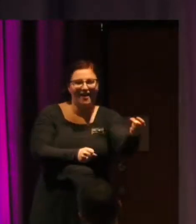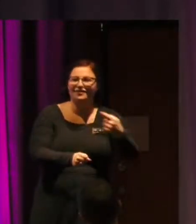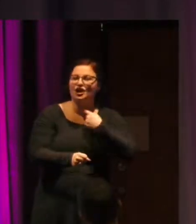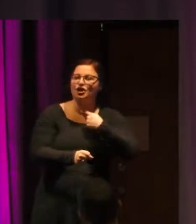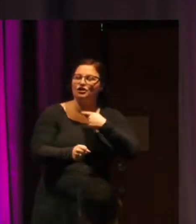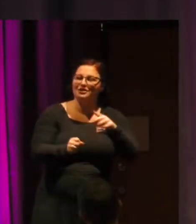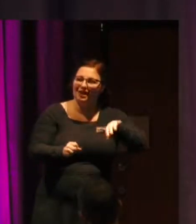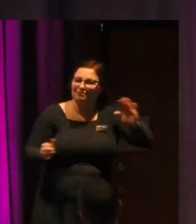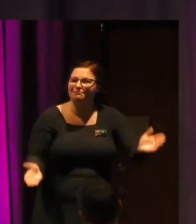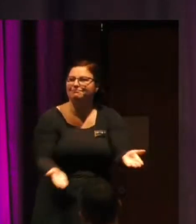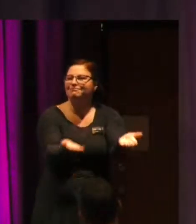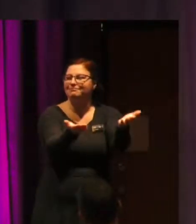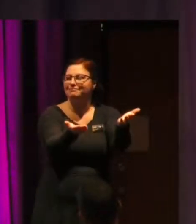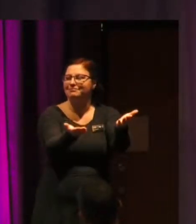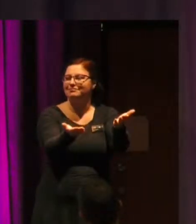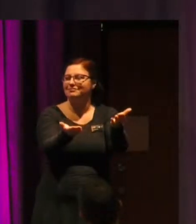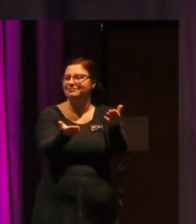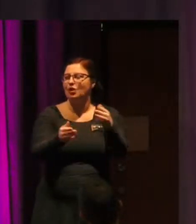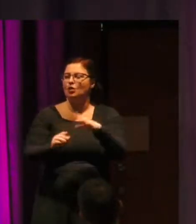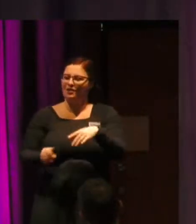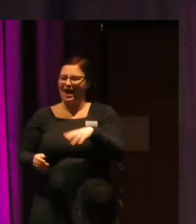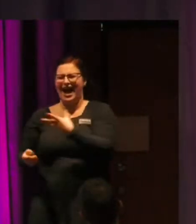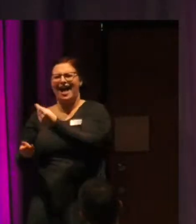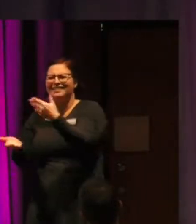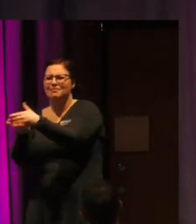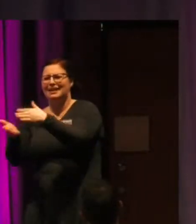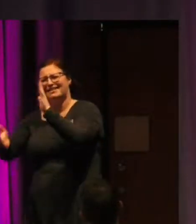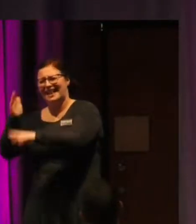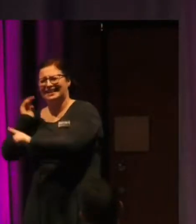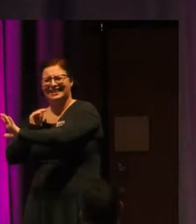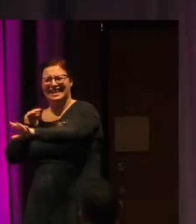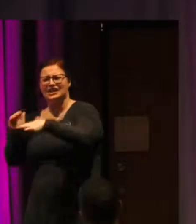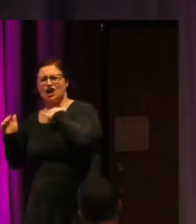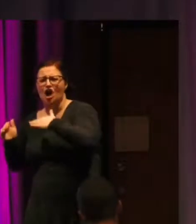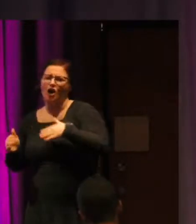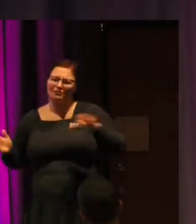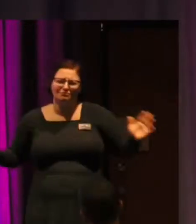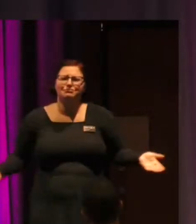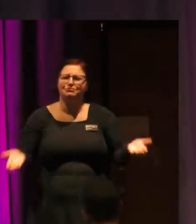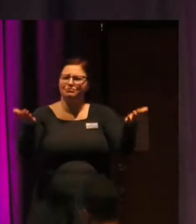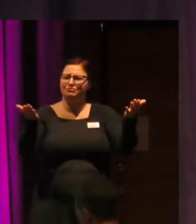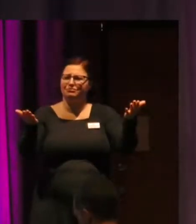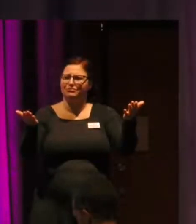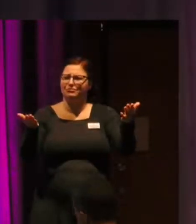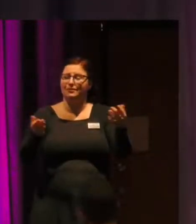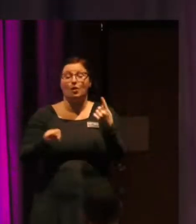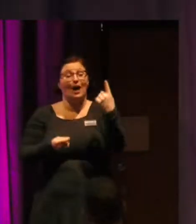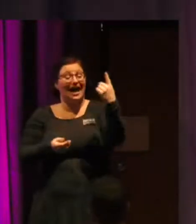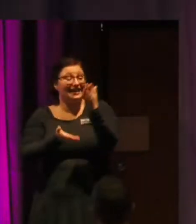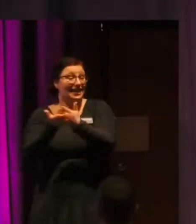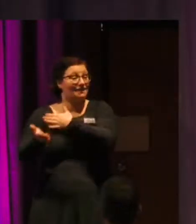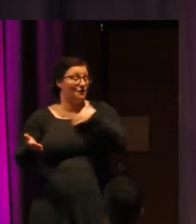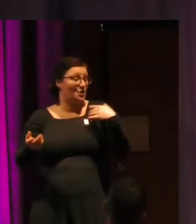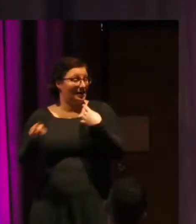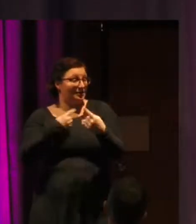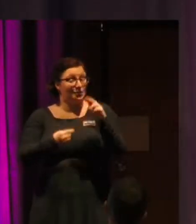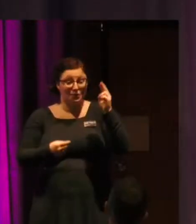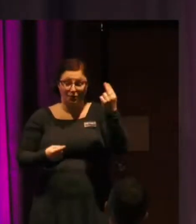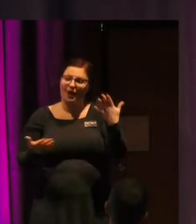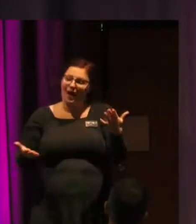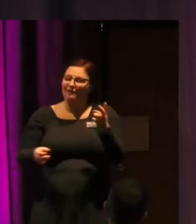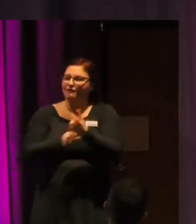but also promoting counter-narratives. And part of this discussion and our panelists is to discuss the ways we